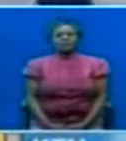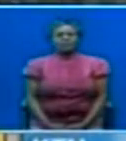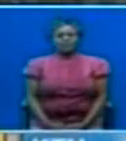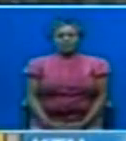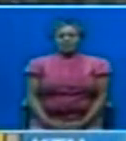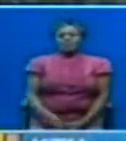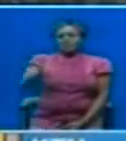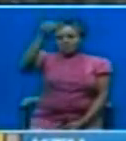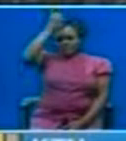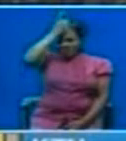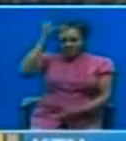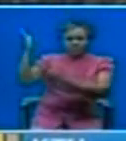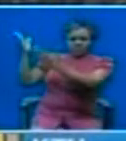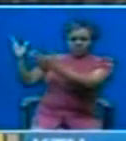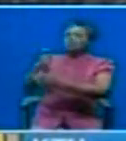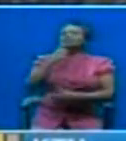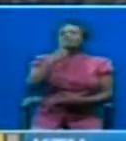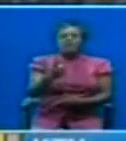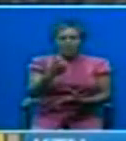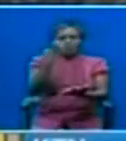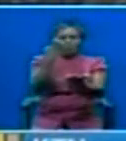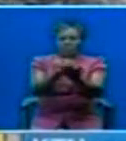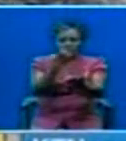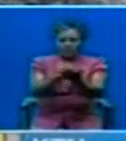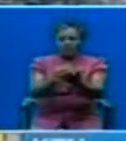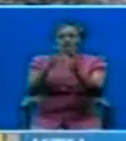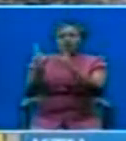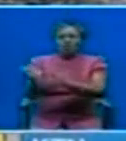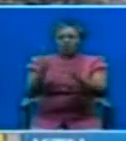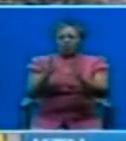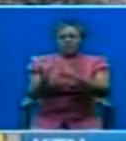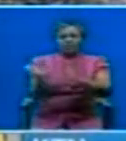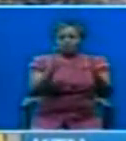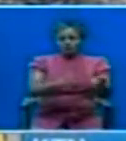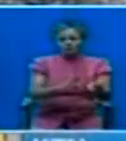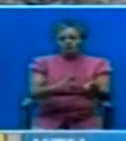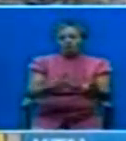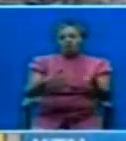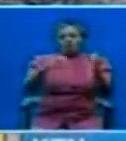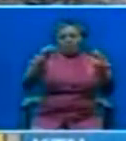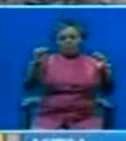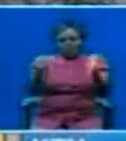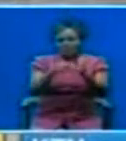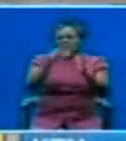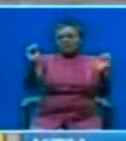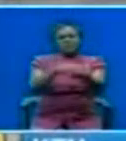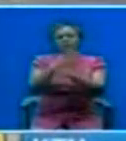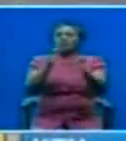Kalokol village in Turkana County is witnessing a natural catastrophe, one they know they can do nothing